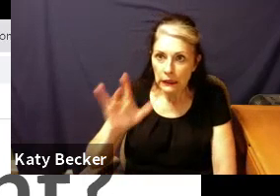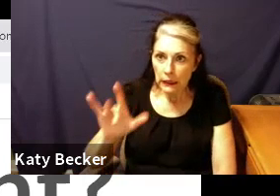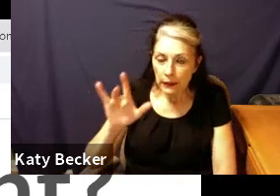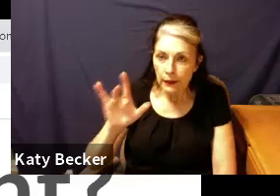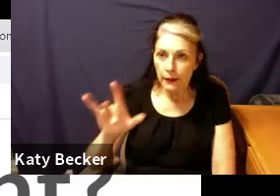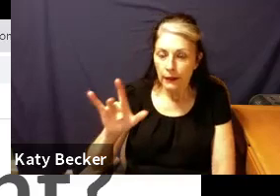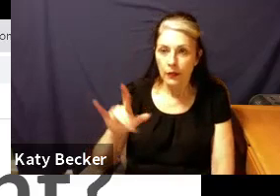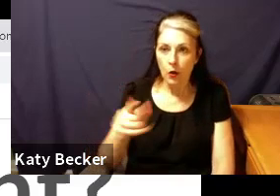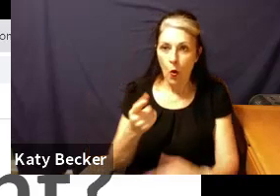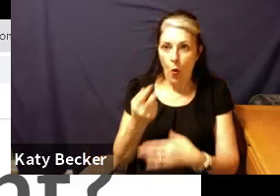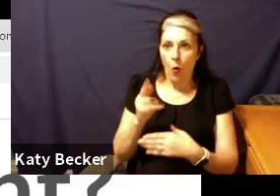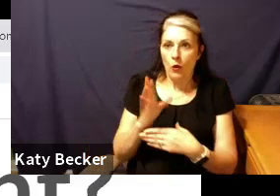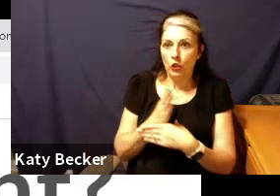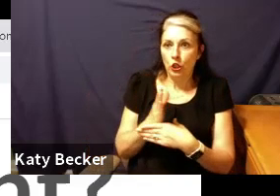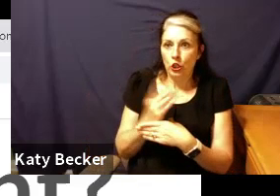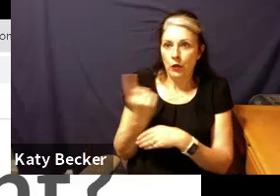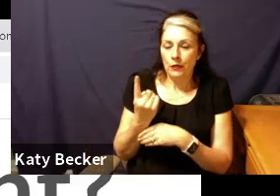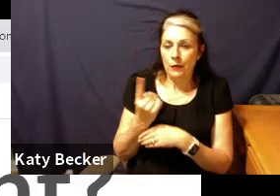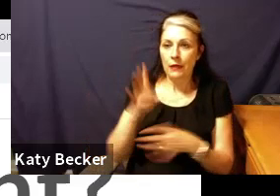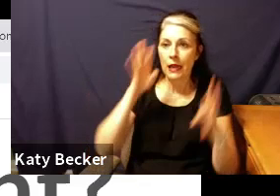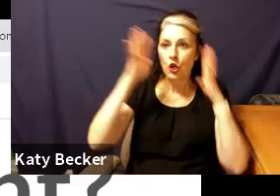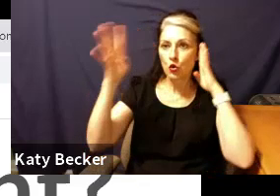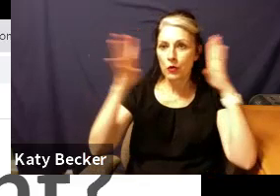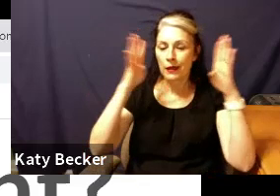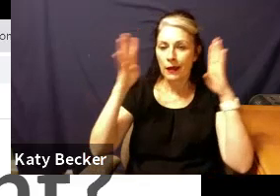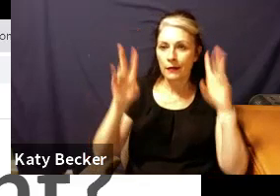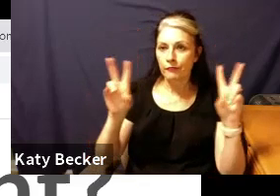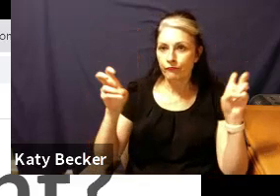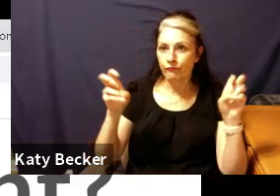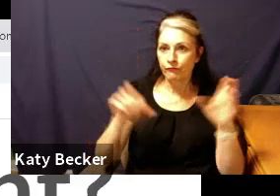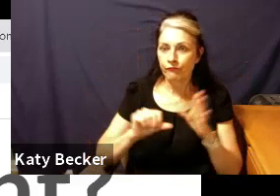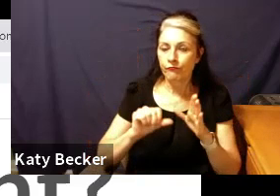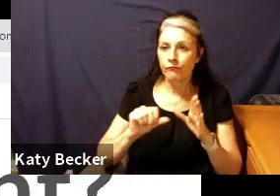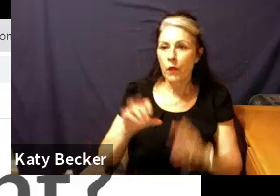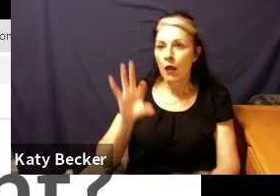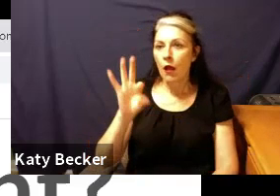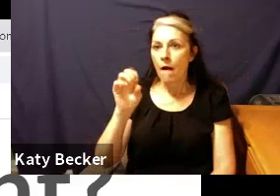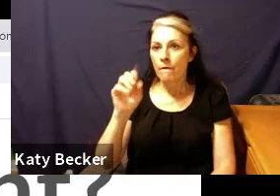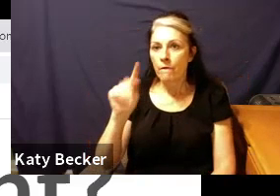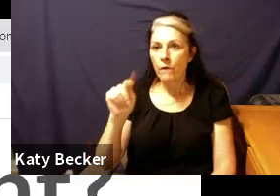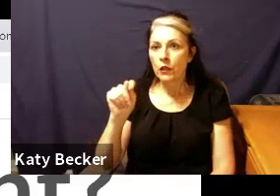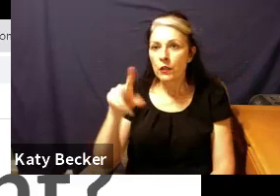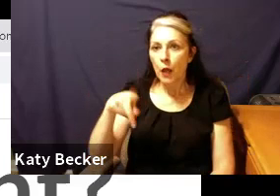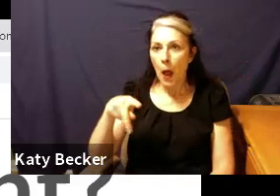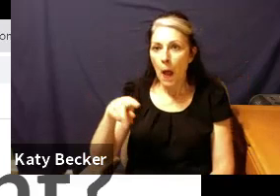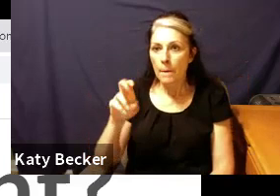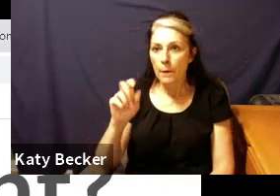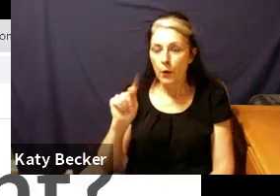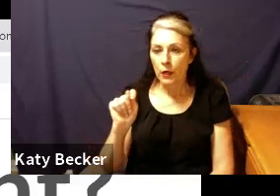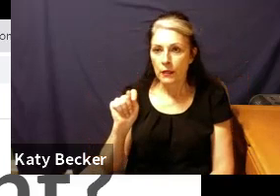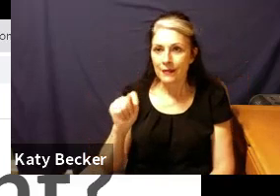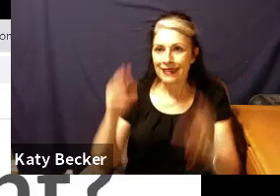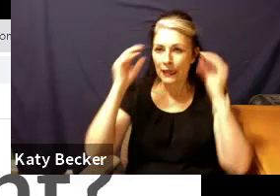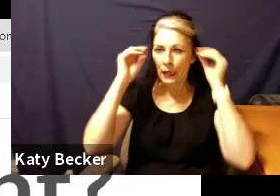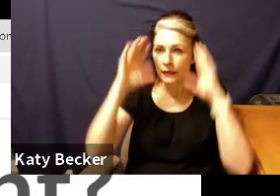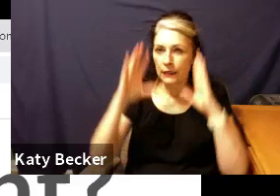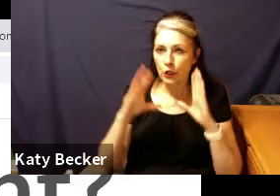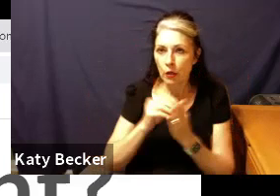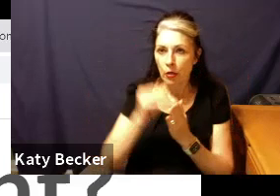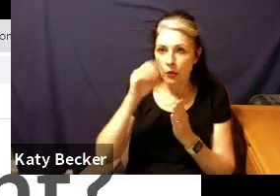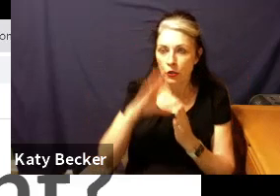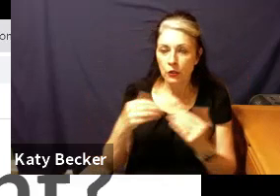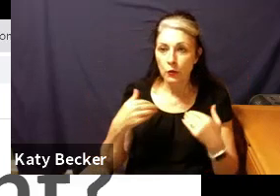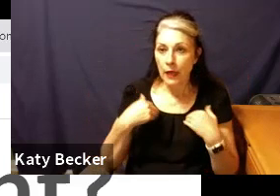that you share something, it creates a footprint. And so it's just teaching the students that we have these footprints, or